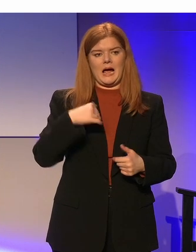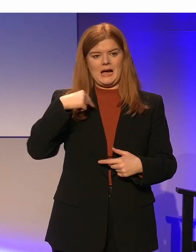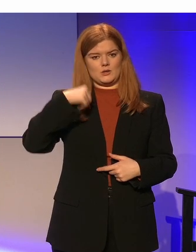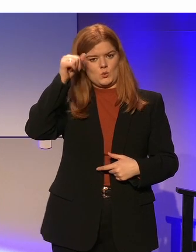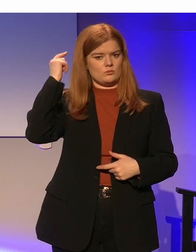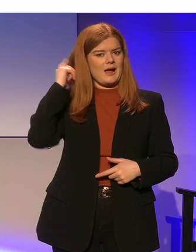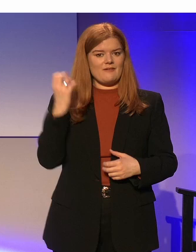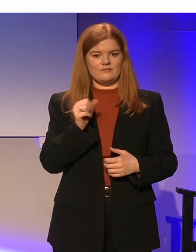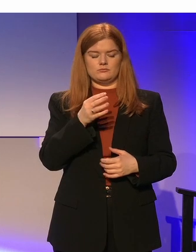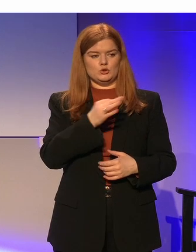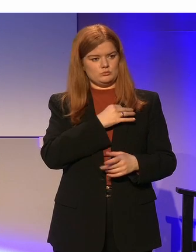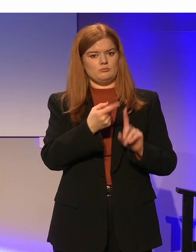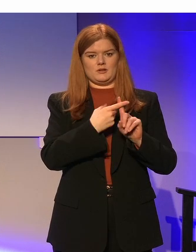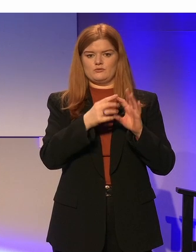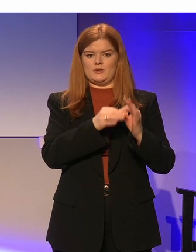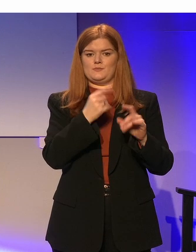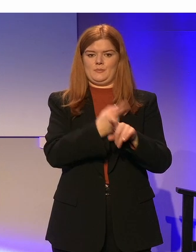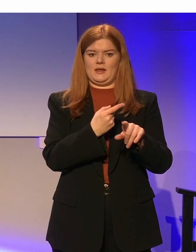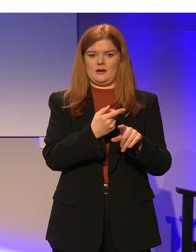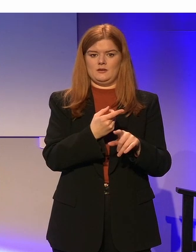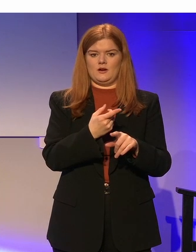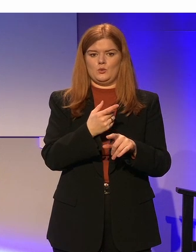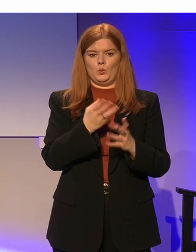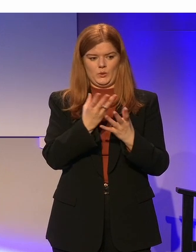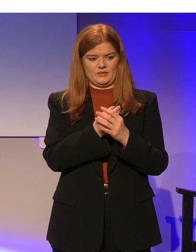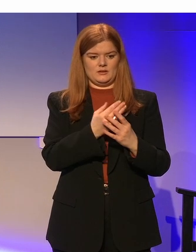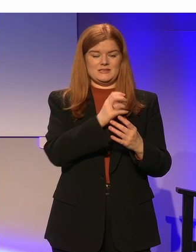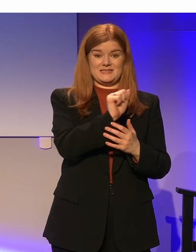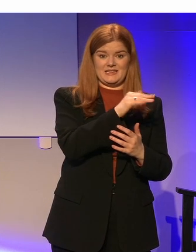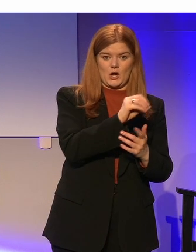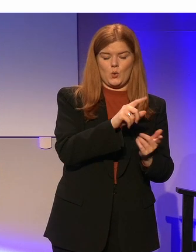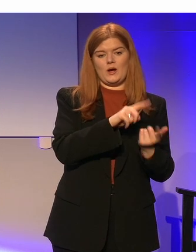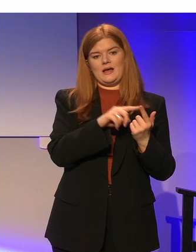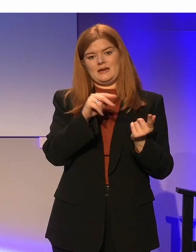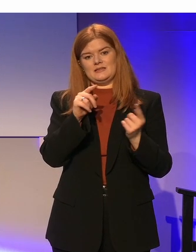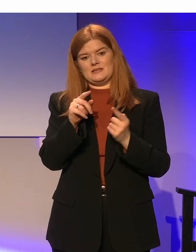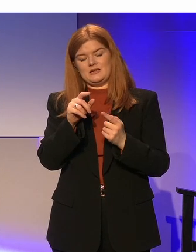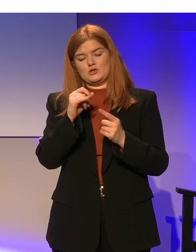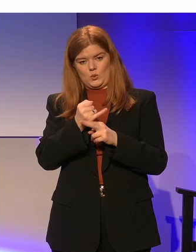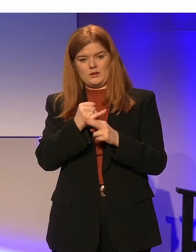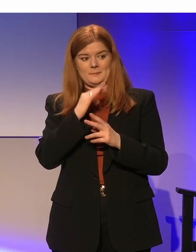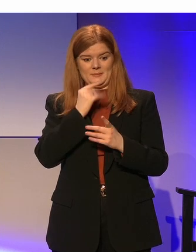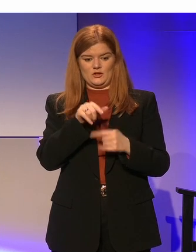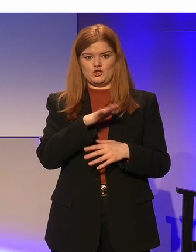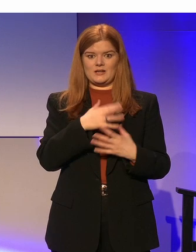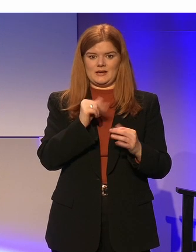knowing that there is a real positive relationship between the school and the NCSE, and that means that their child gets the support